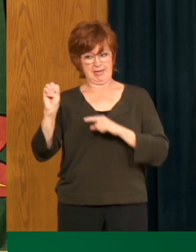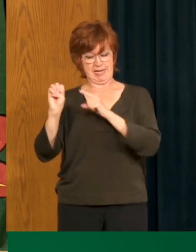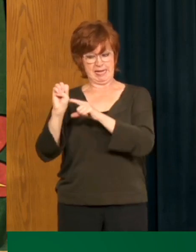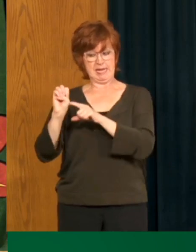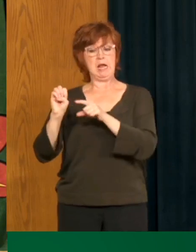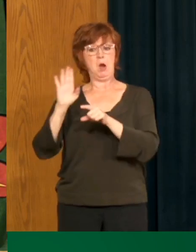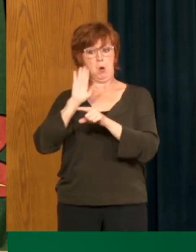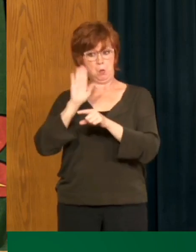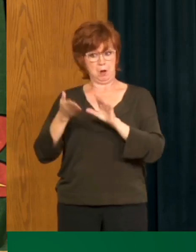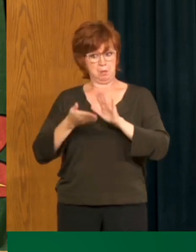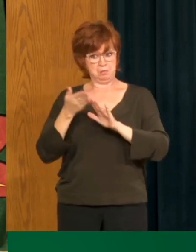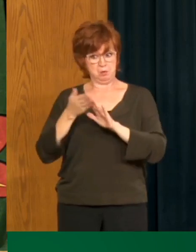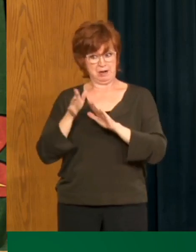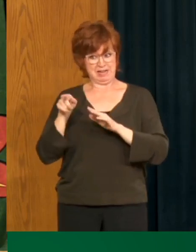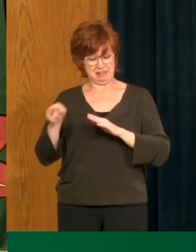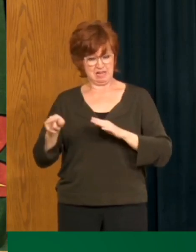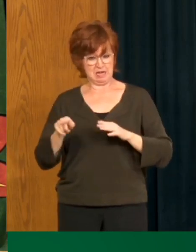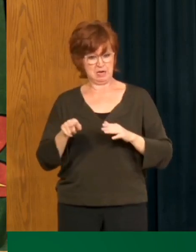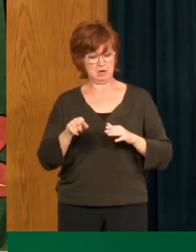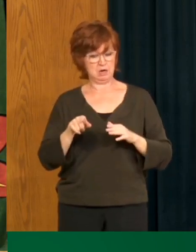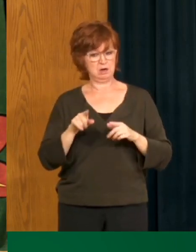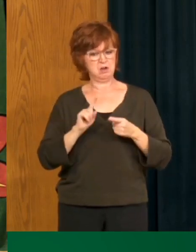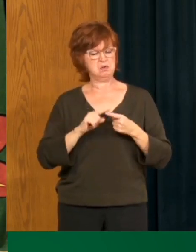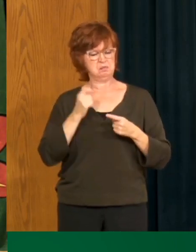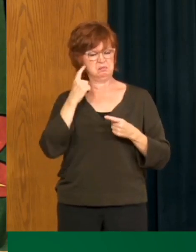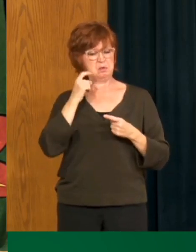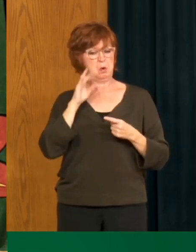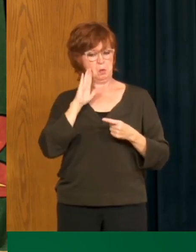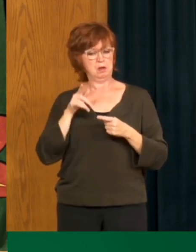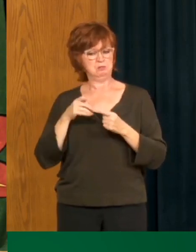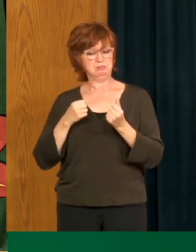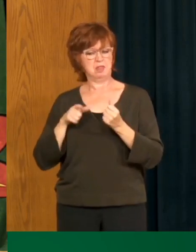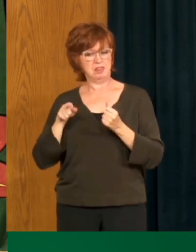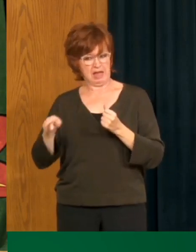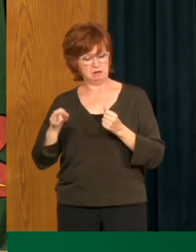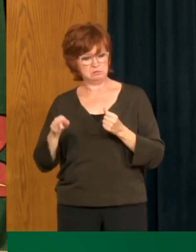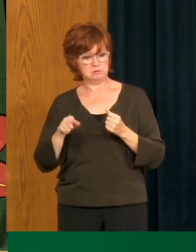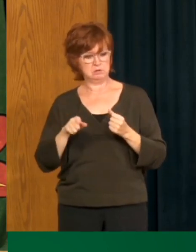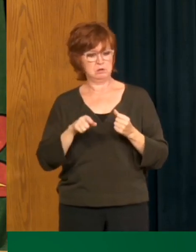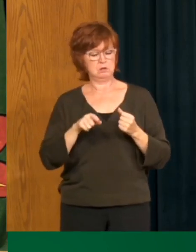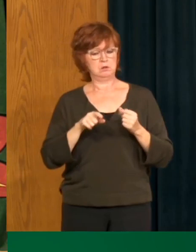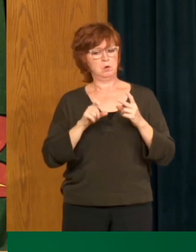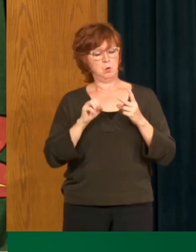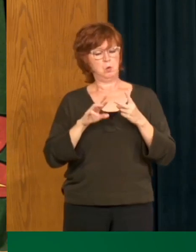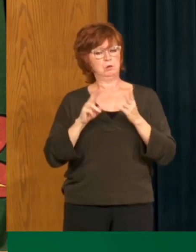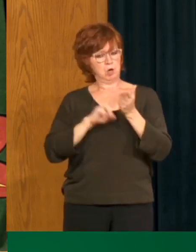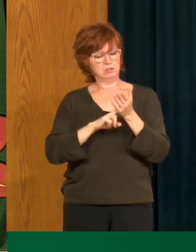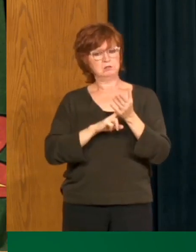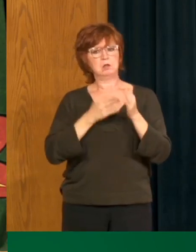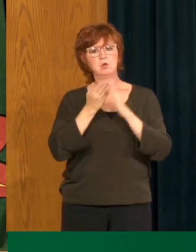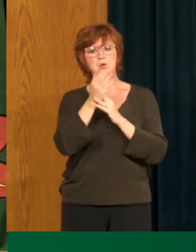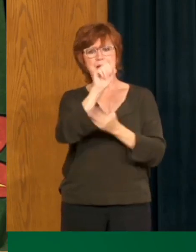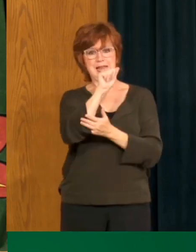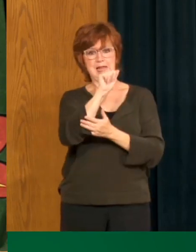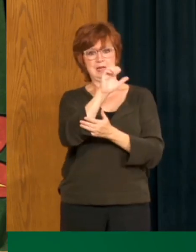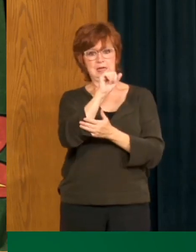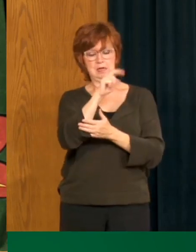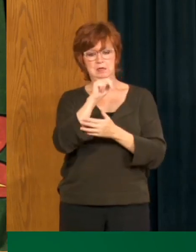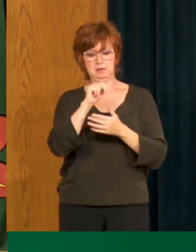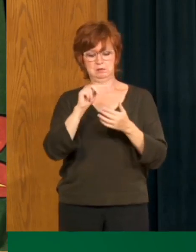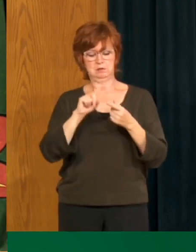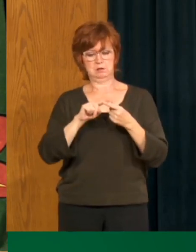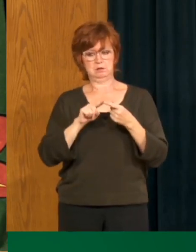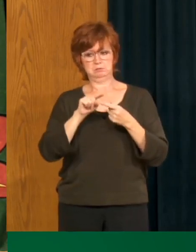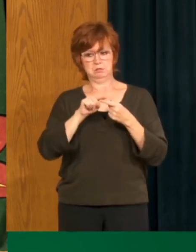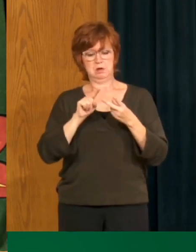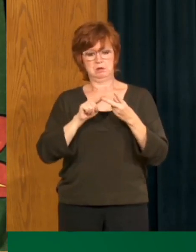contract would be offered through an ACAN? And secondly, why would you then decide to go on that trip where you were